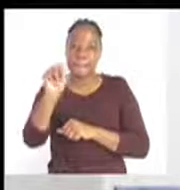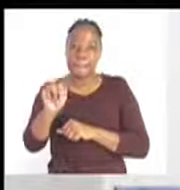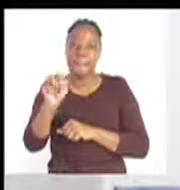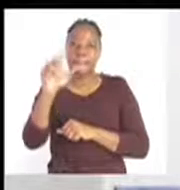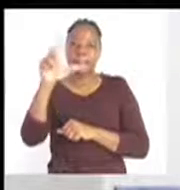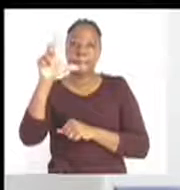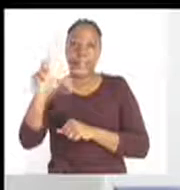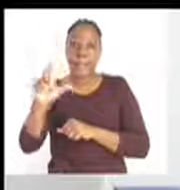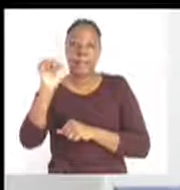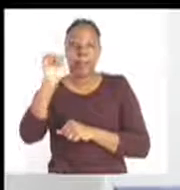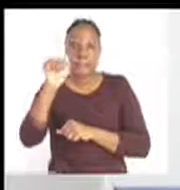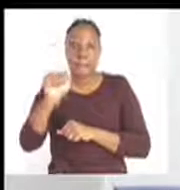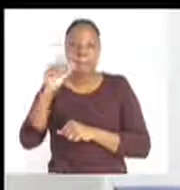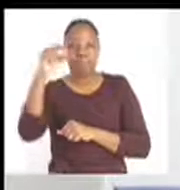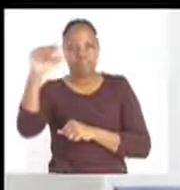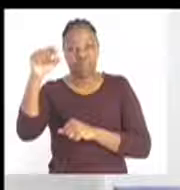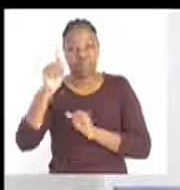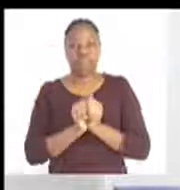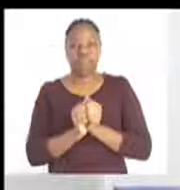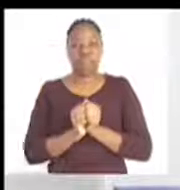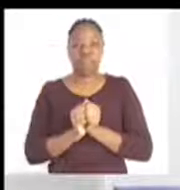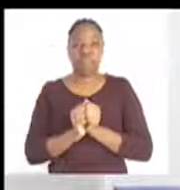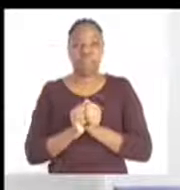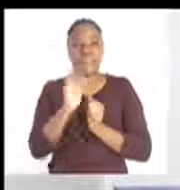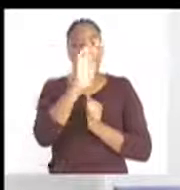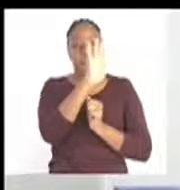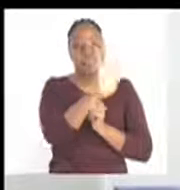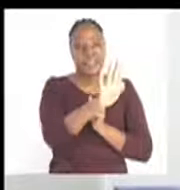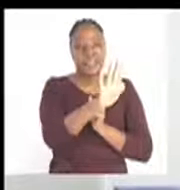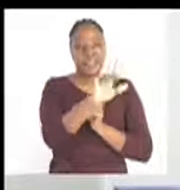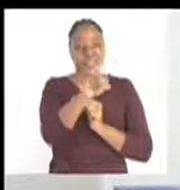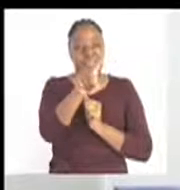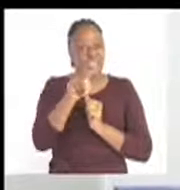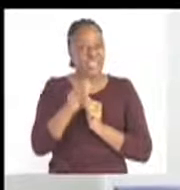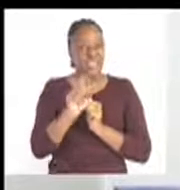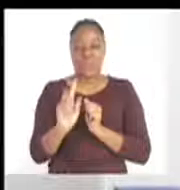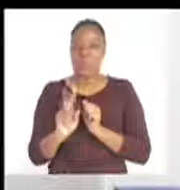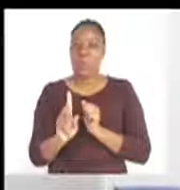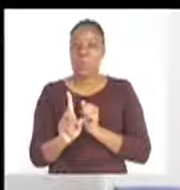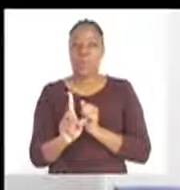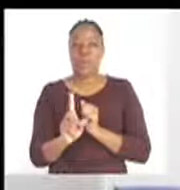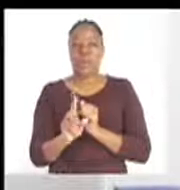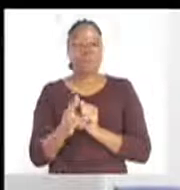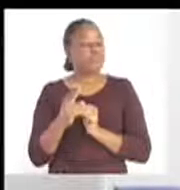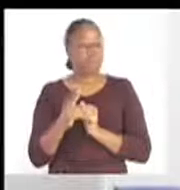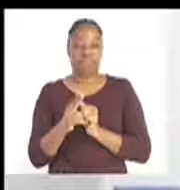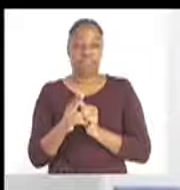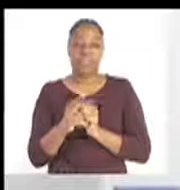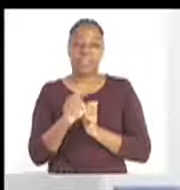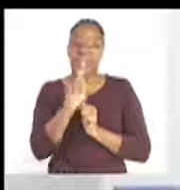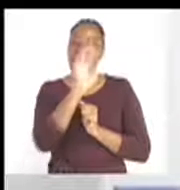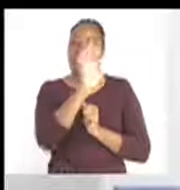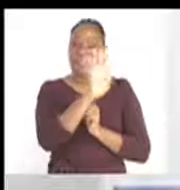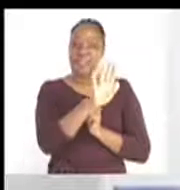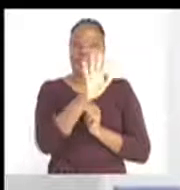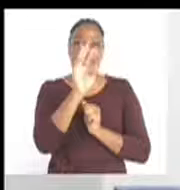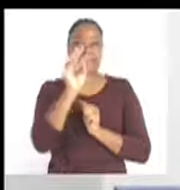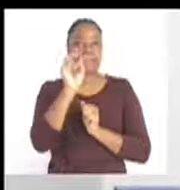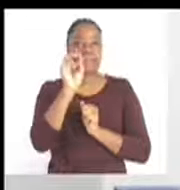5,000. And 5,000 what? 5,000 donkeys? 5,000 horses?